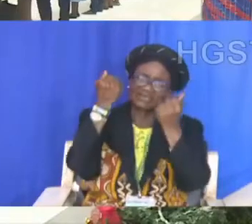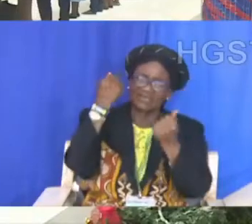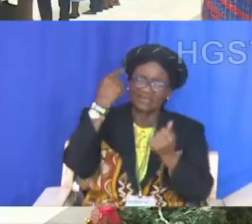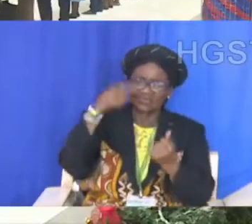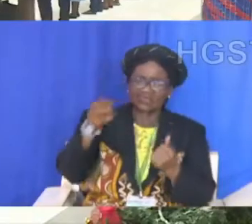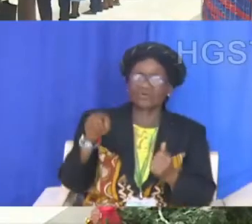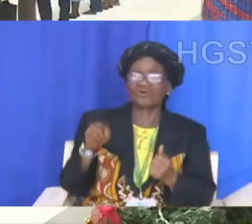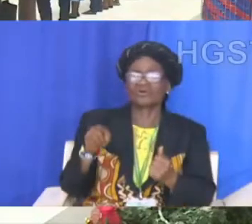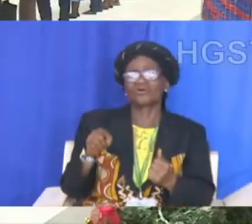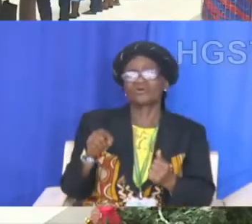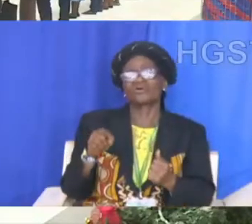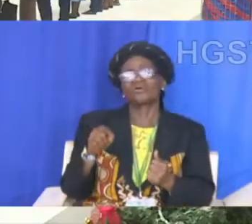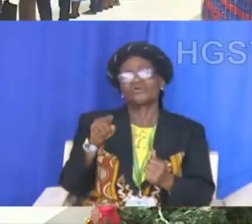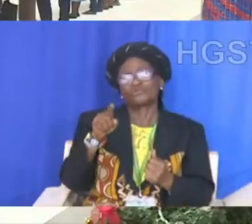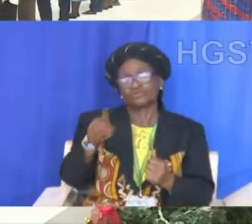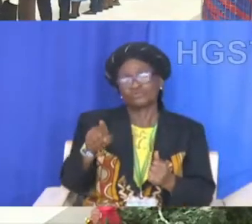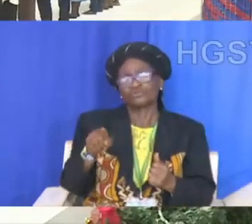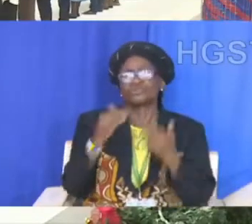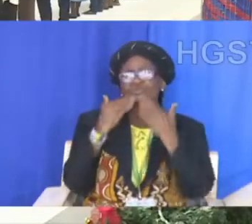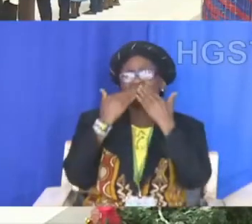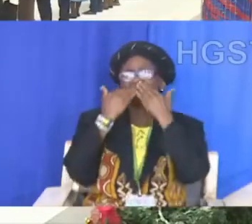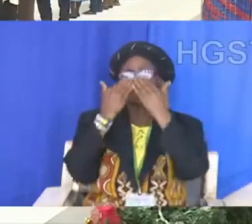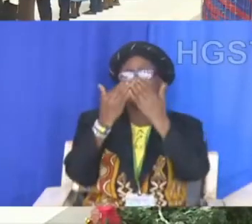Thank you, Father.